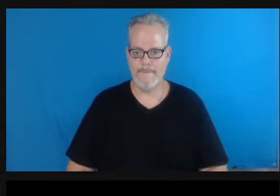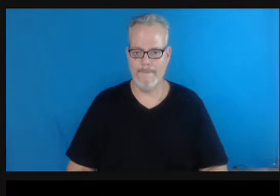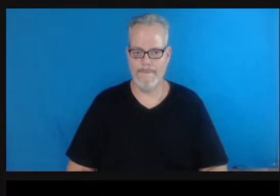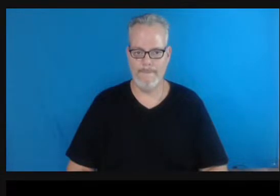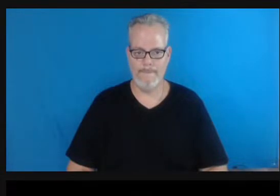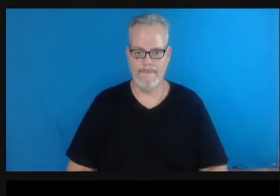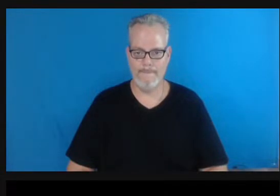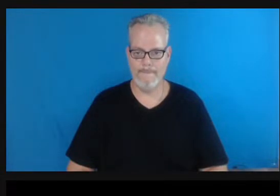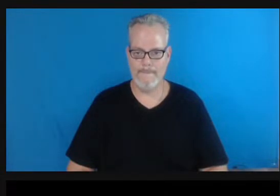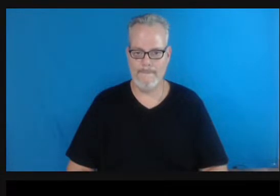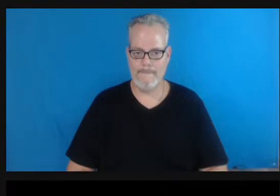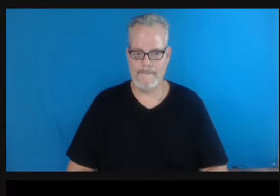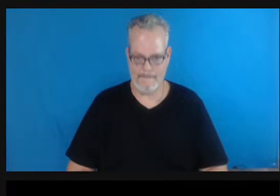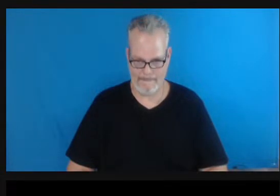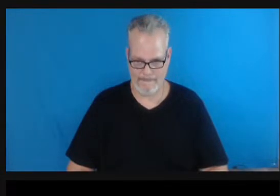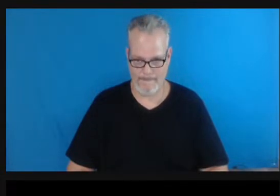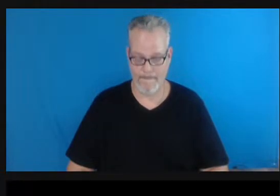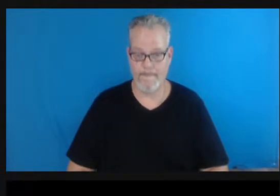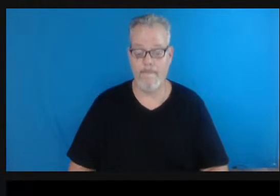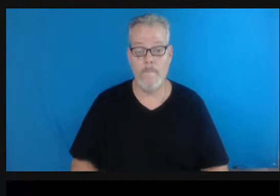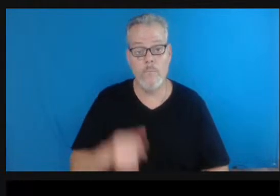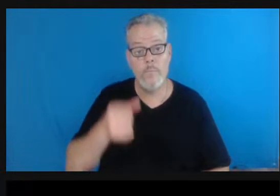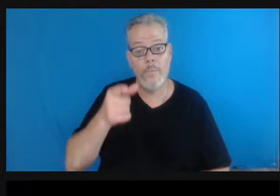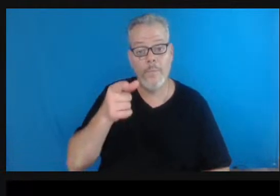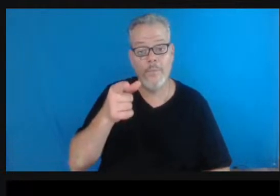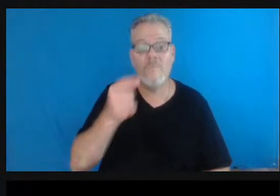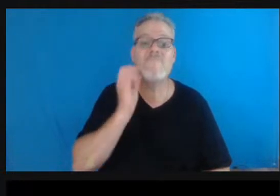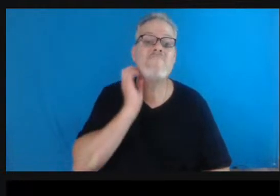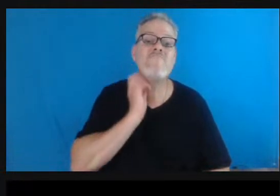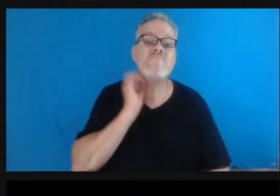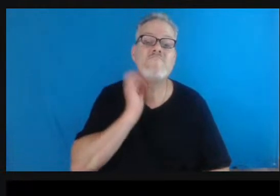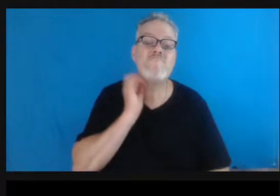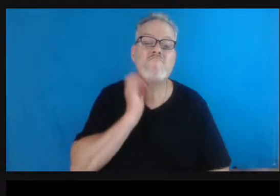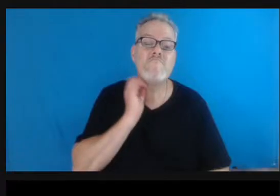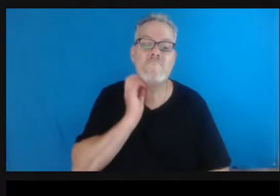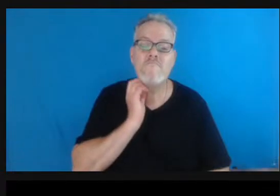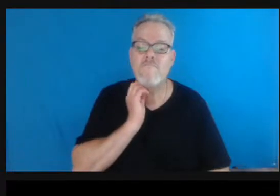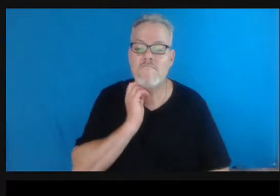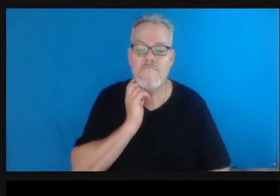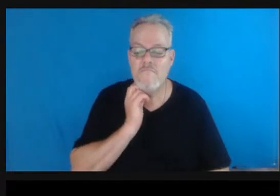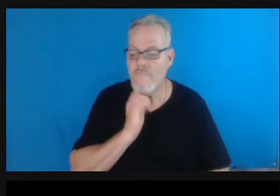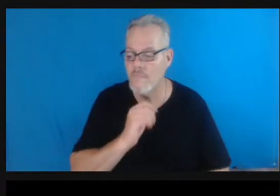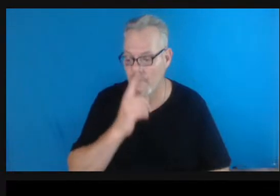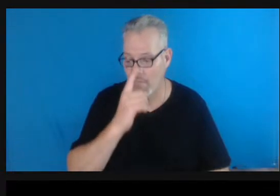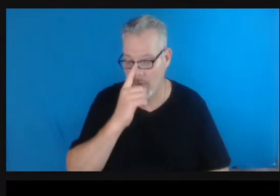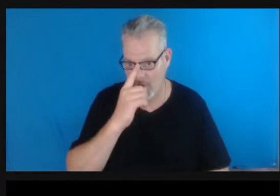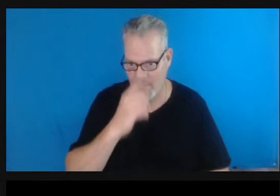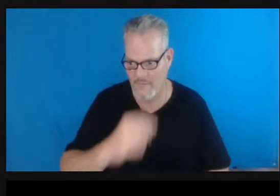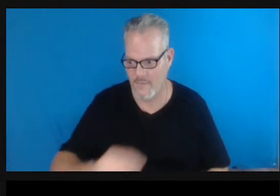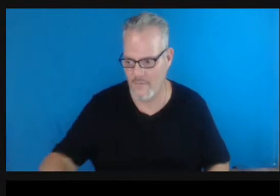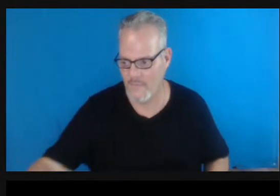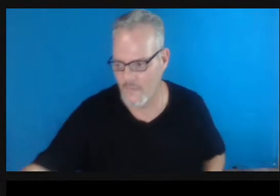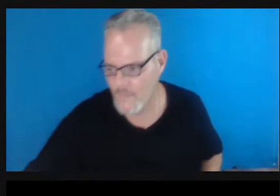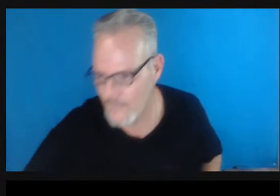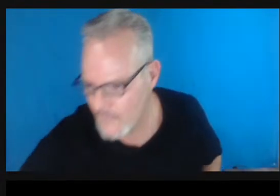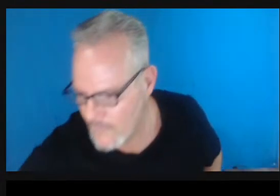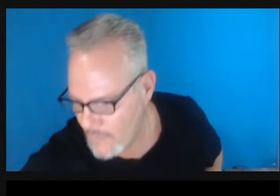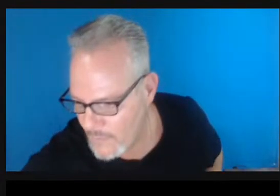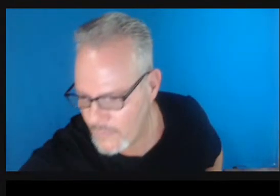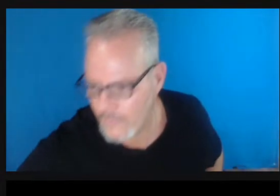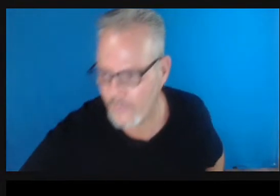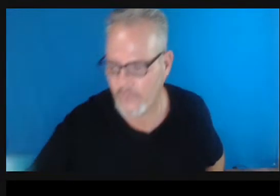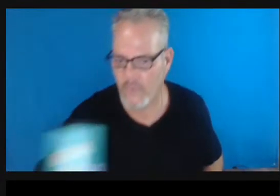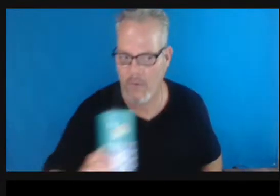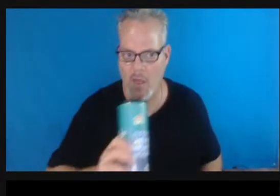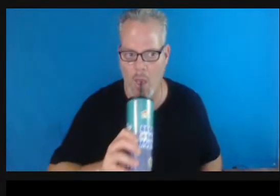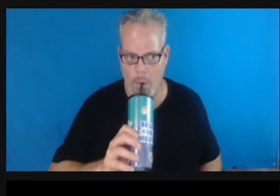the tilt graph here. Is this one going to do? This is a little scrunch. Let's go to the last month one. Right. Let's see here. Yeah. Zoom